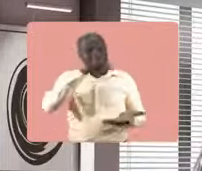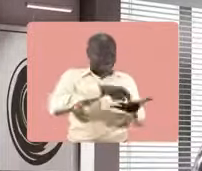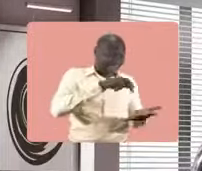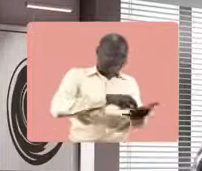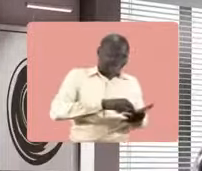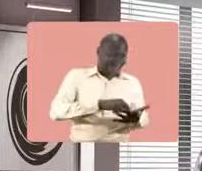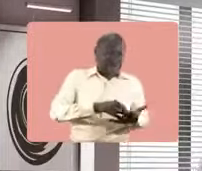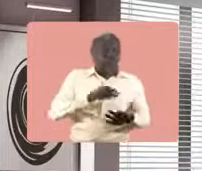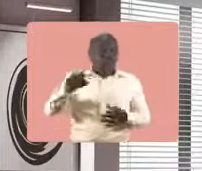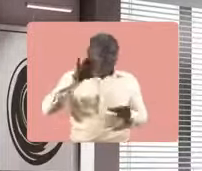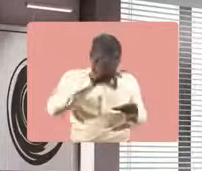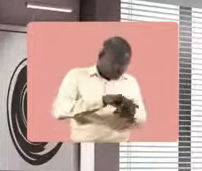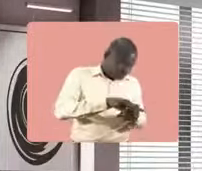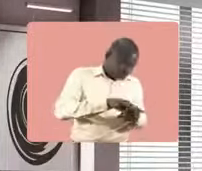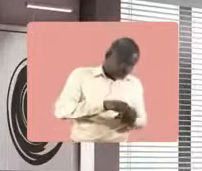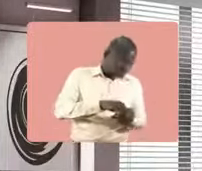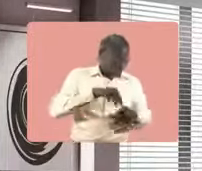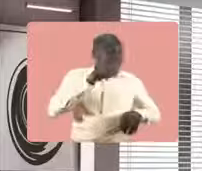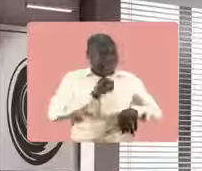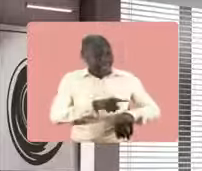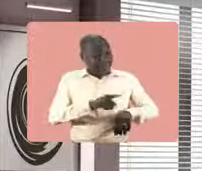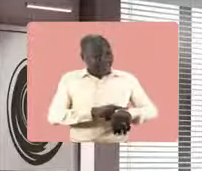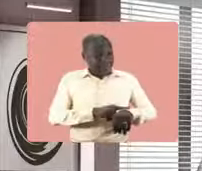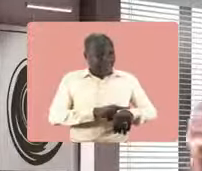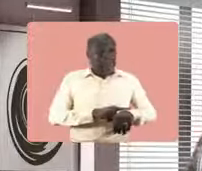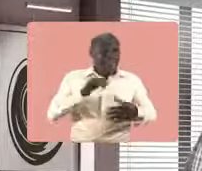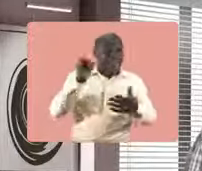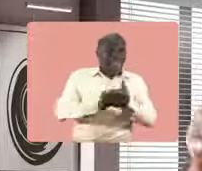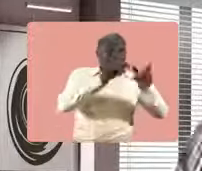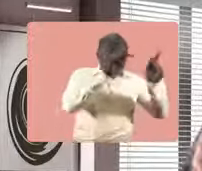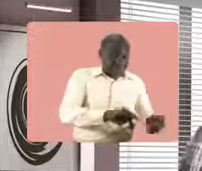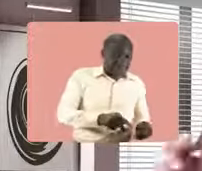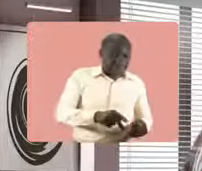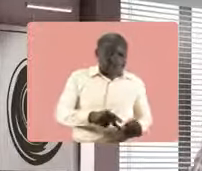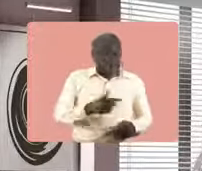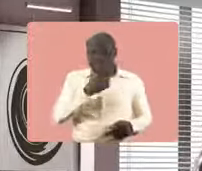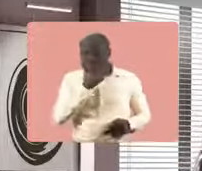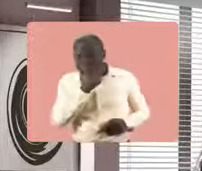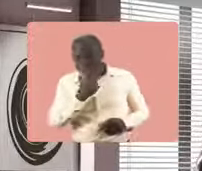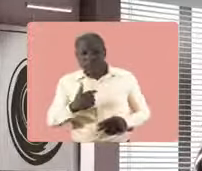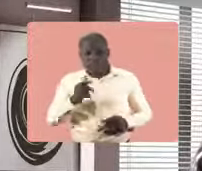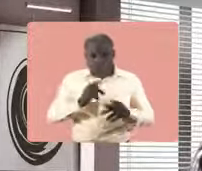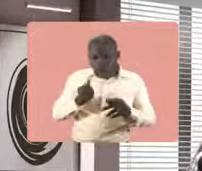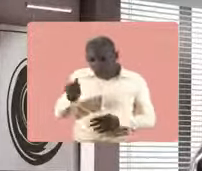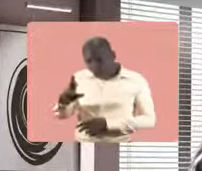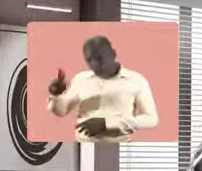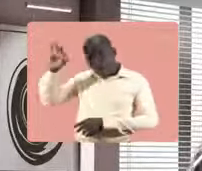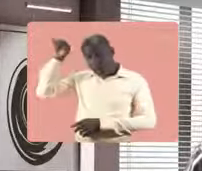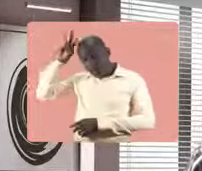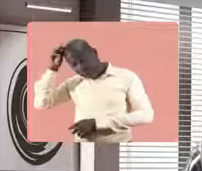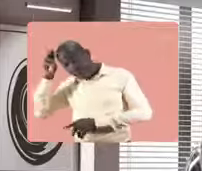wo mo no hwe se eduro abato ebero na okọ Pulling station home pa na police ni edi na